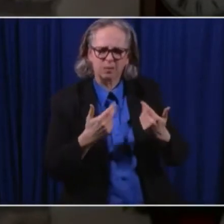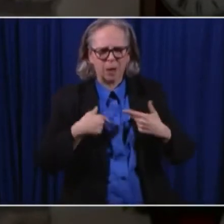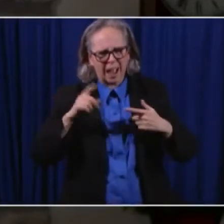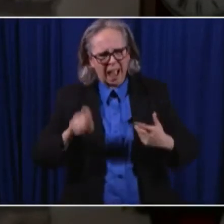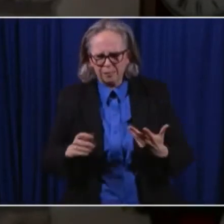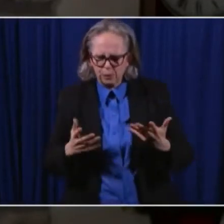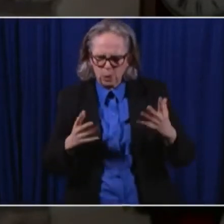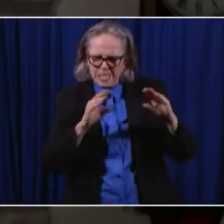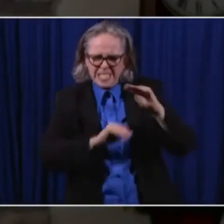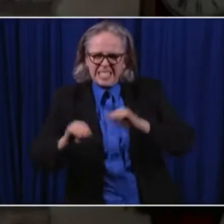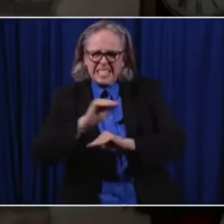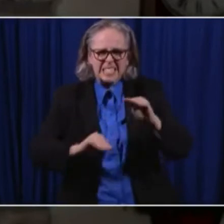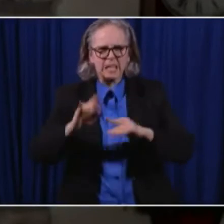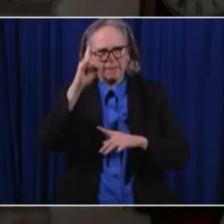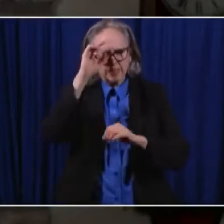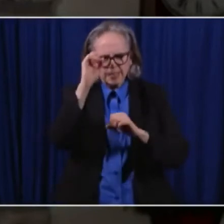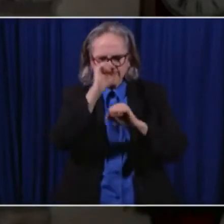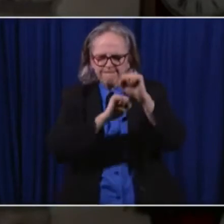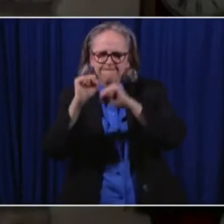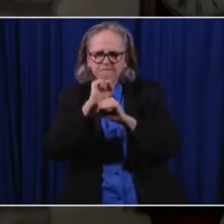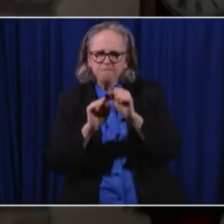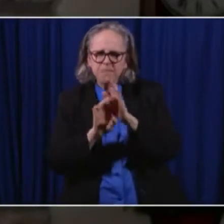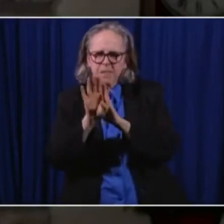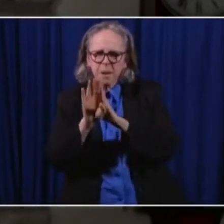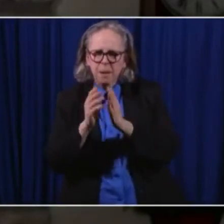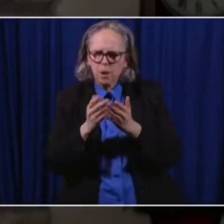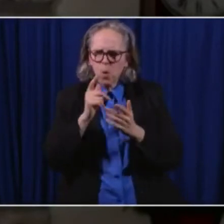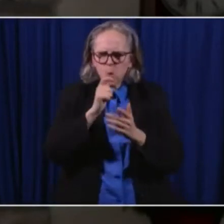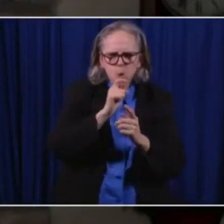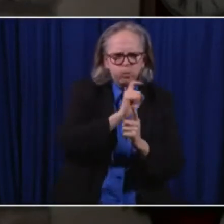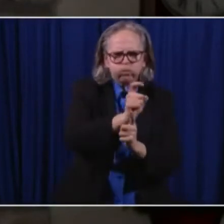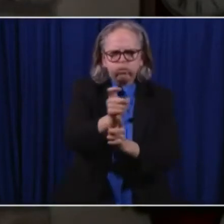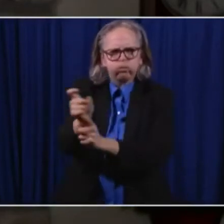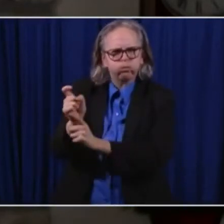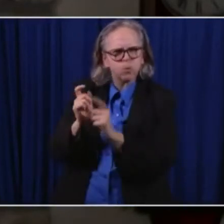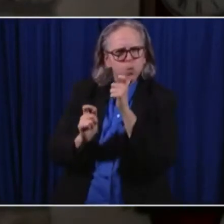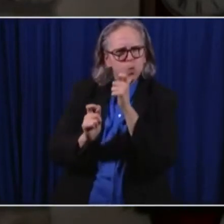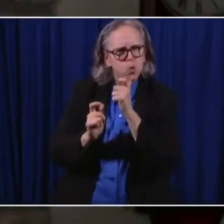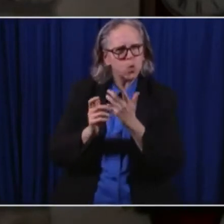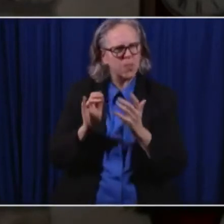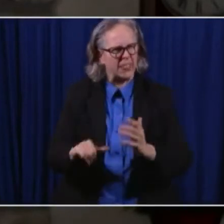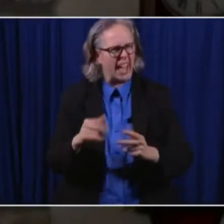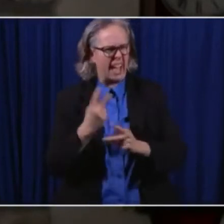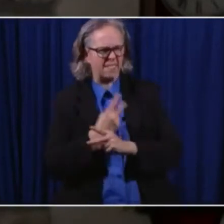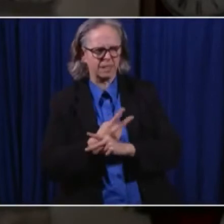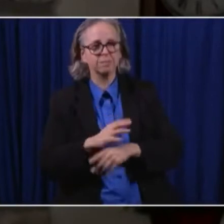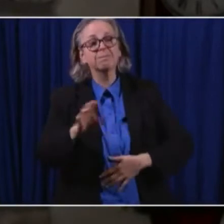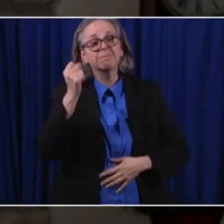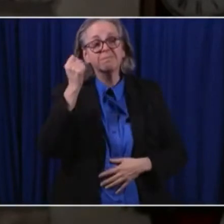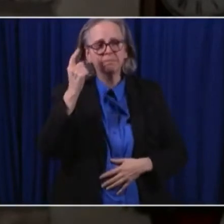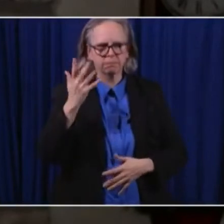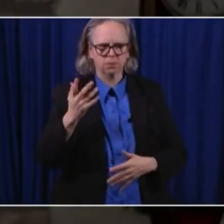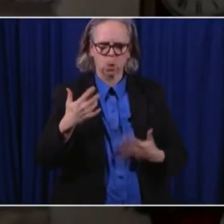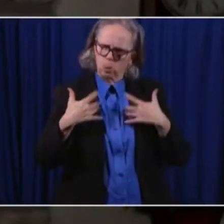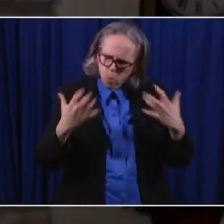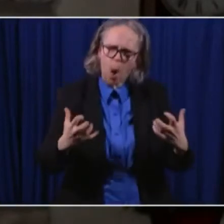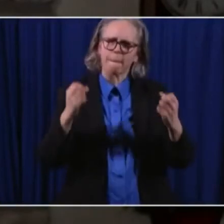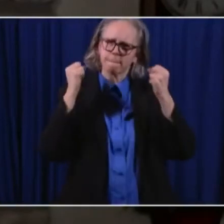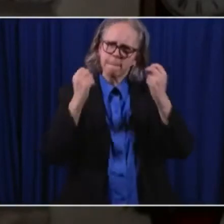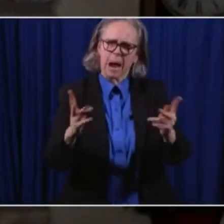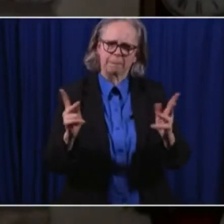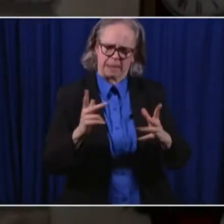strategically smart way as we can to save lives and to save the most lives that we can. So that's what our